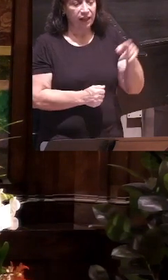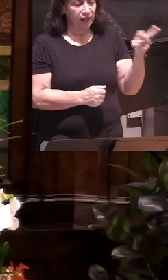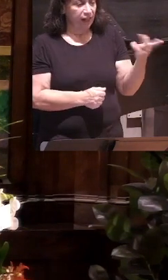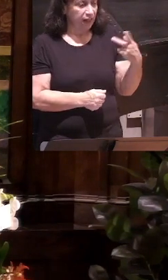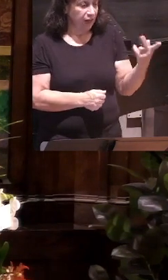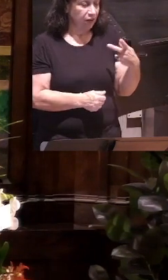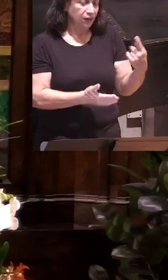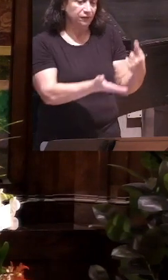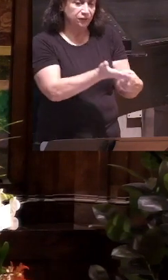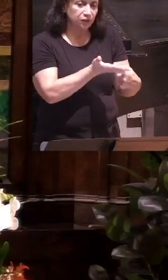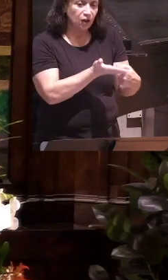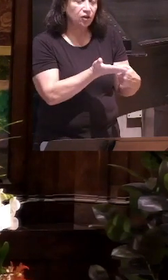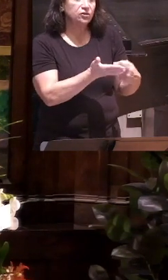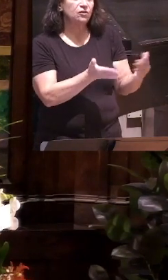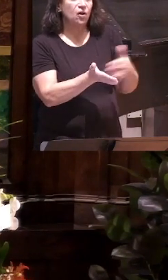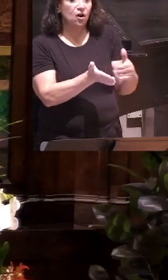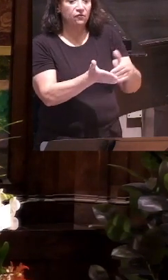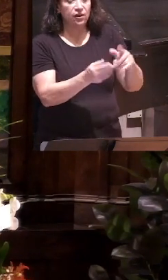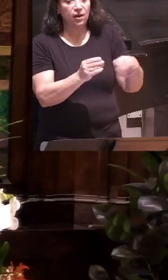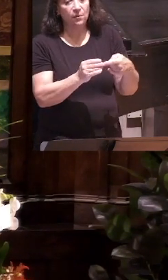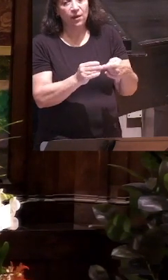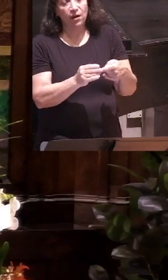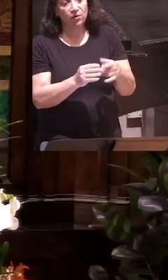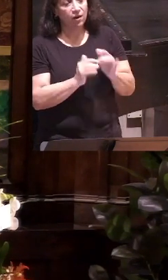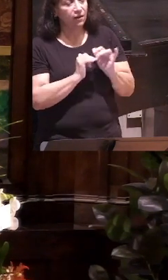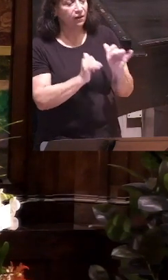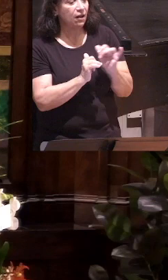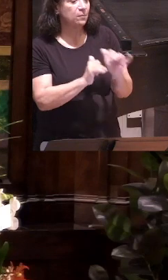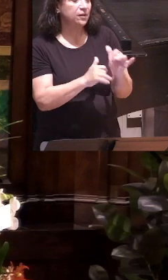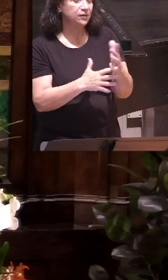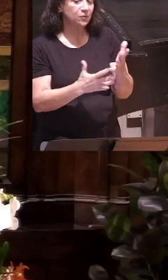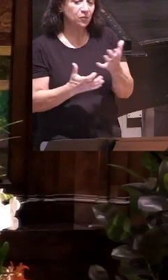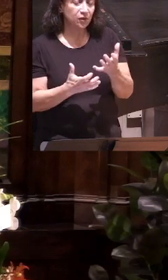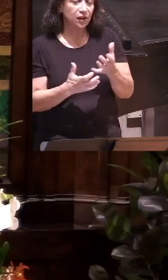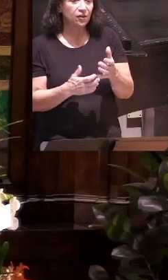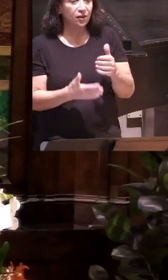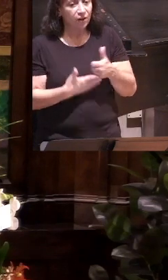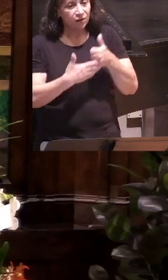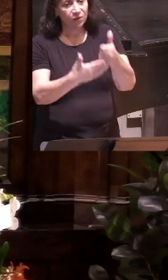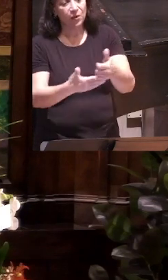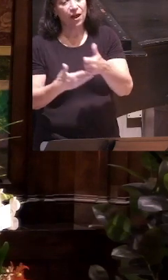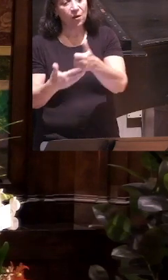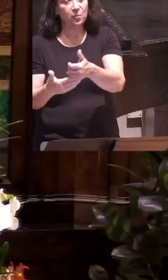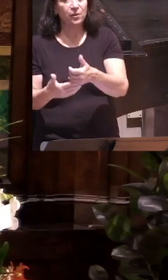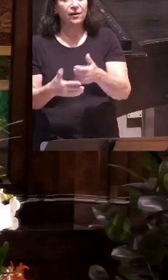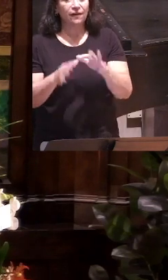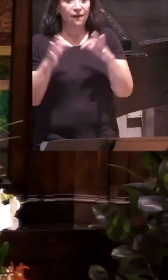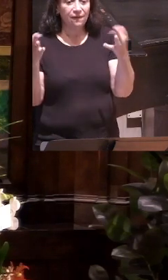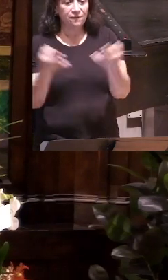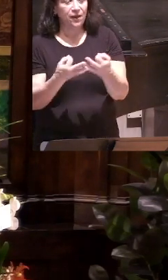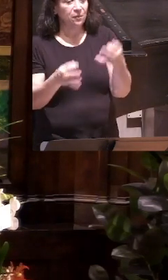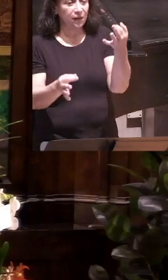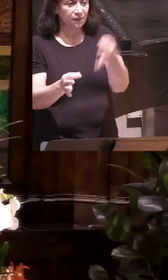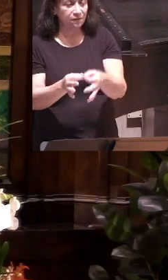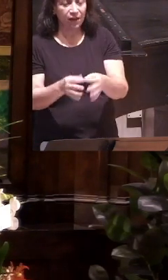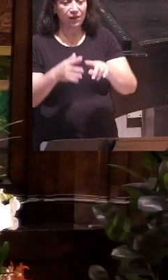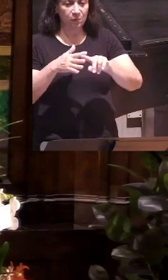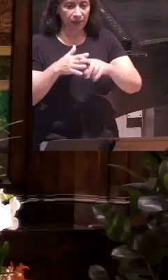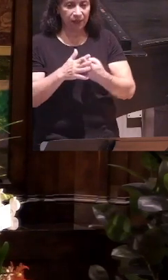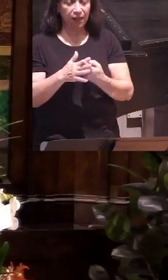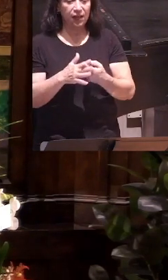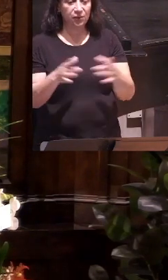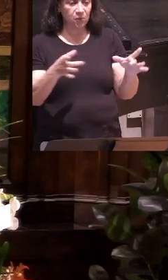I talked often about our common desire to help our family of faith begin